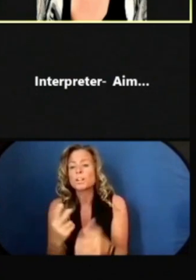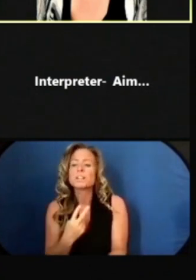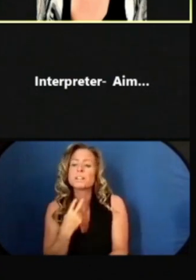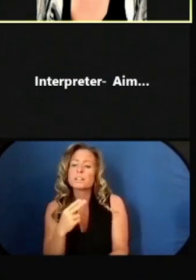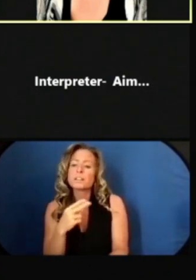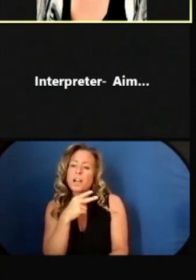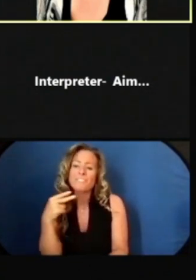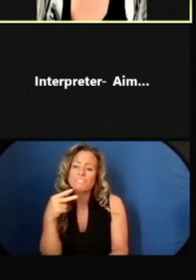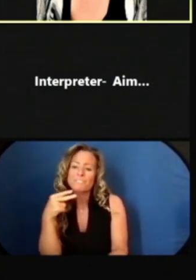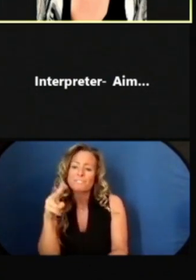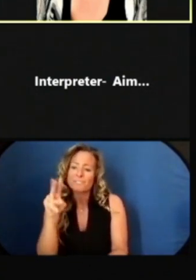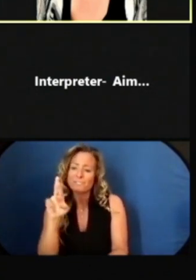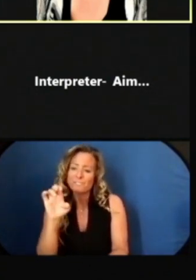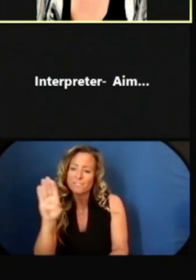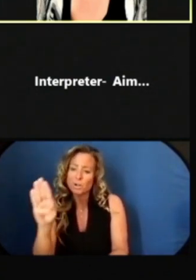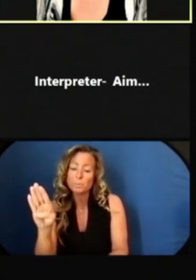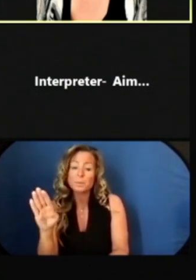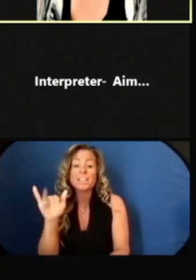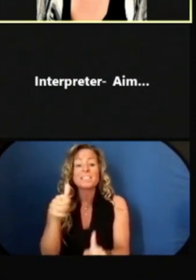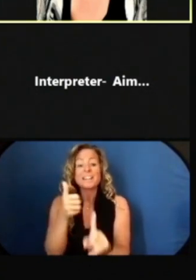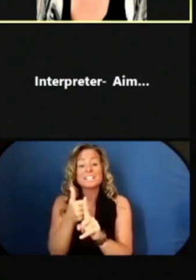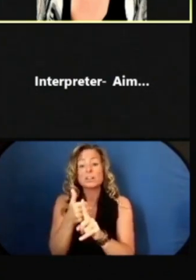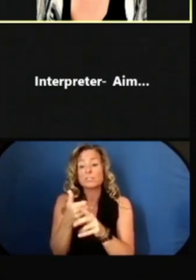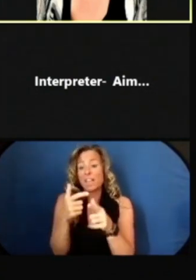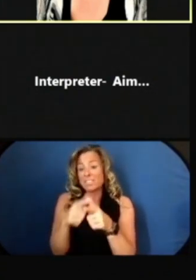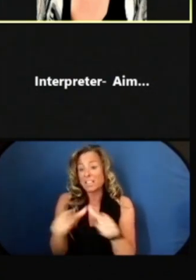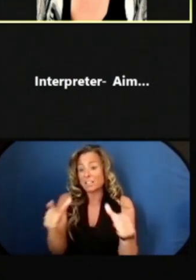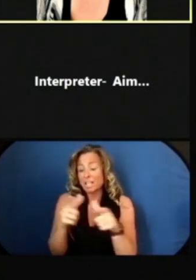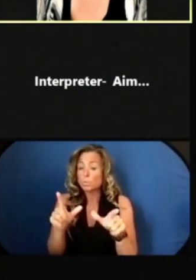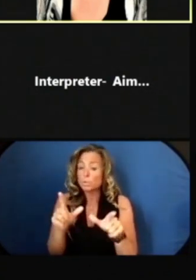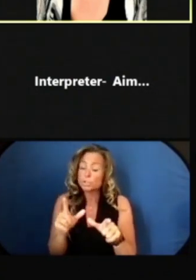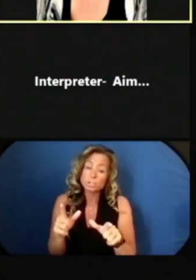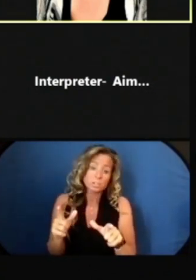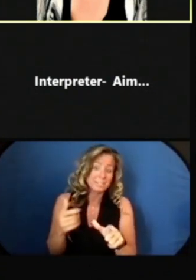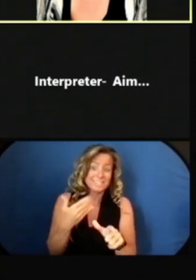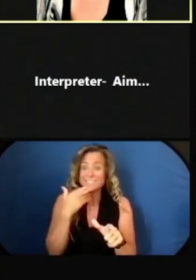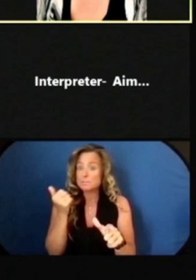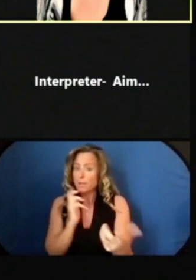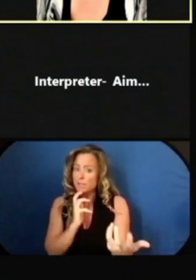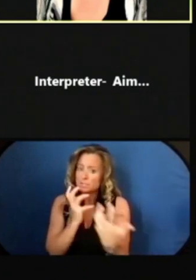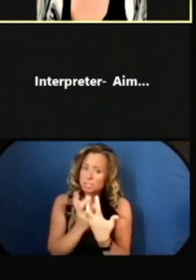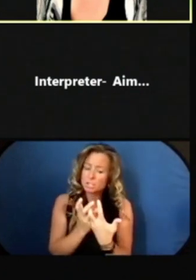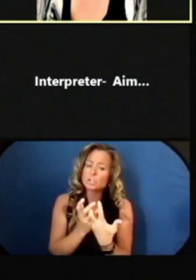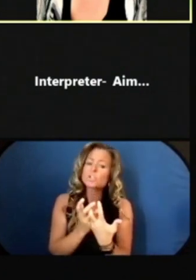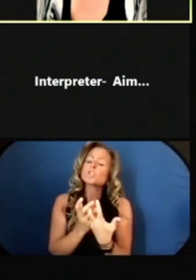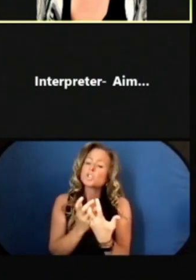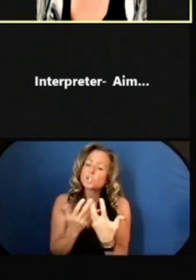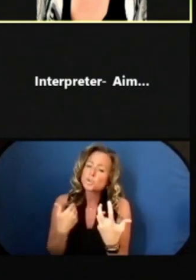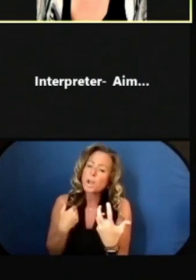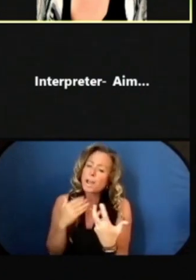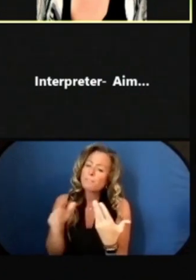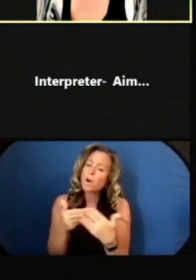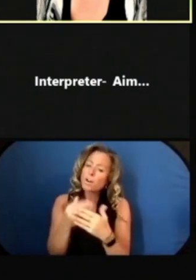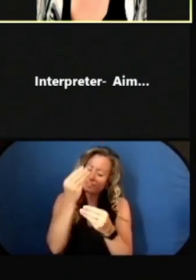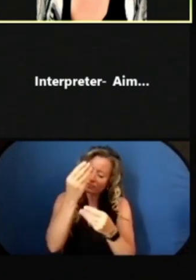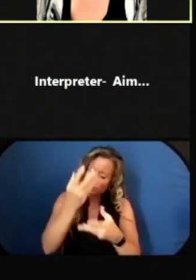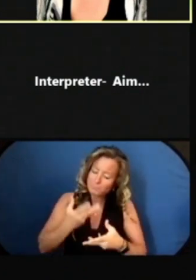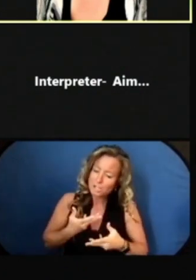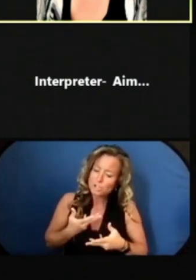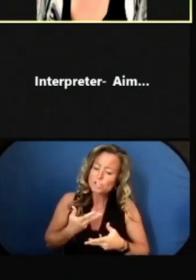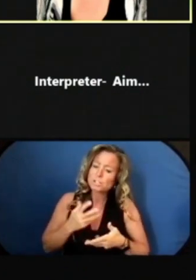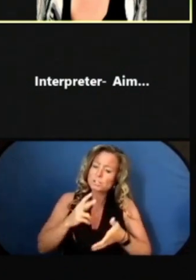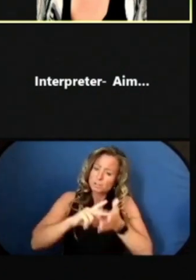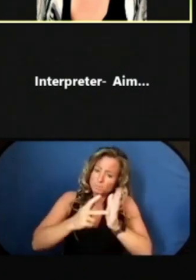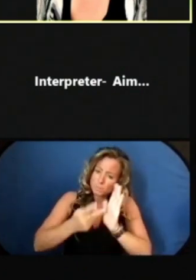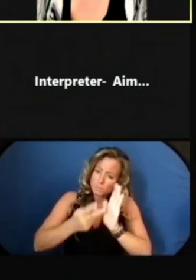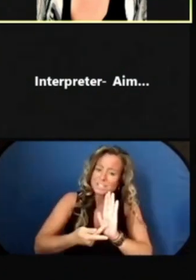The language works when readers understand the words and grasp the intended message quickly and